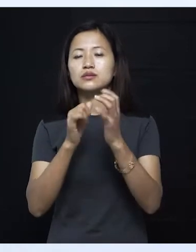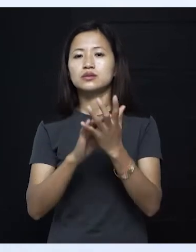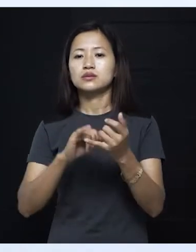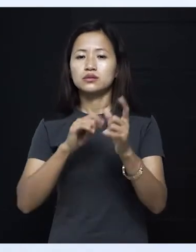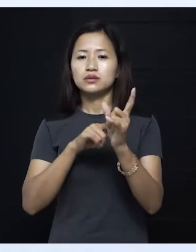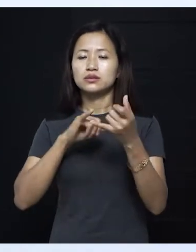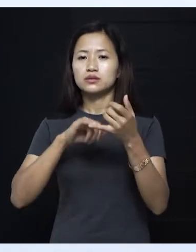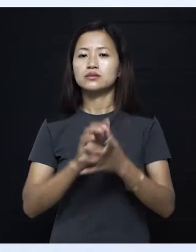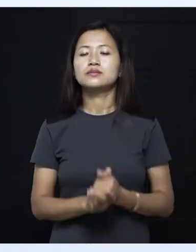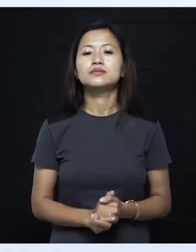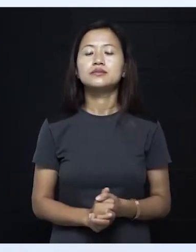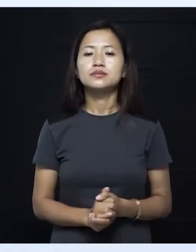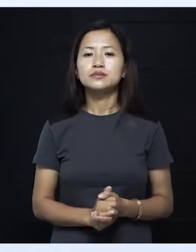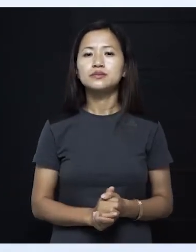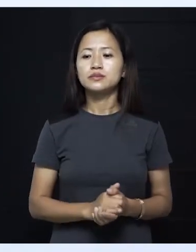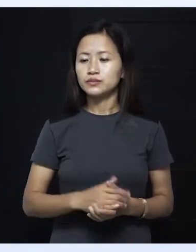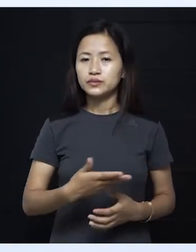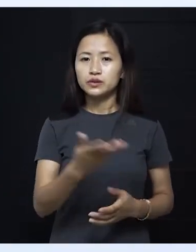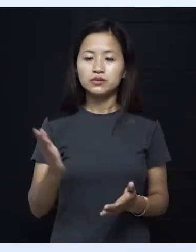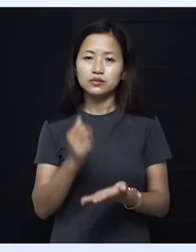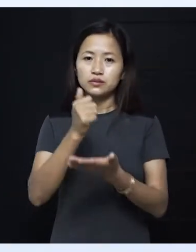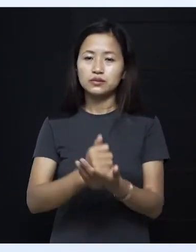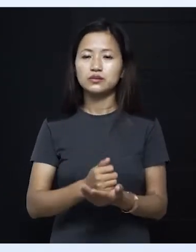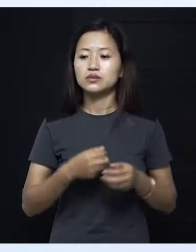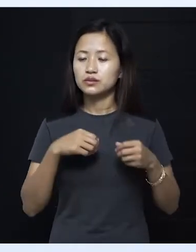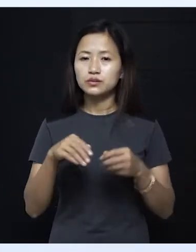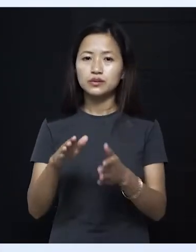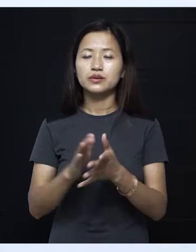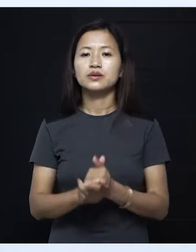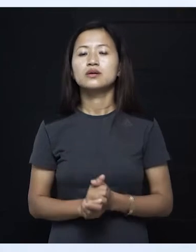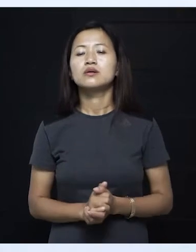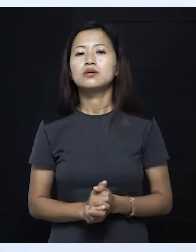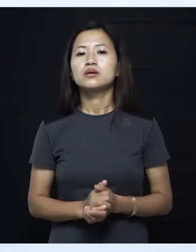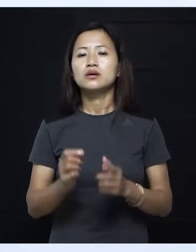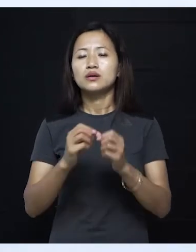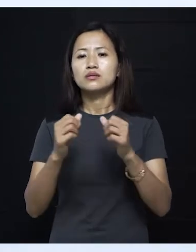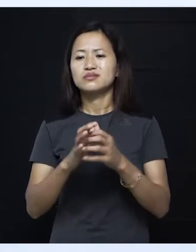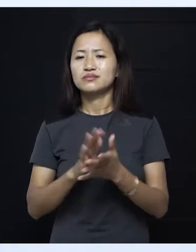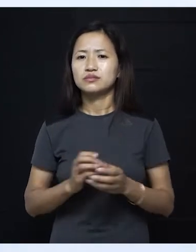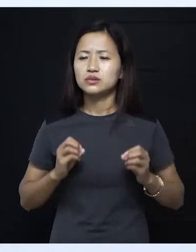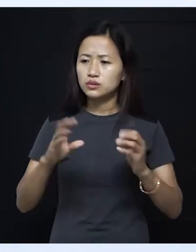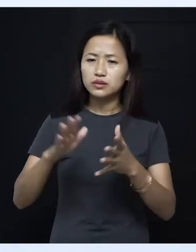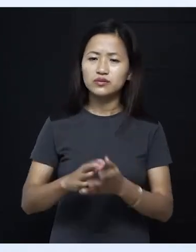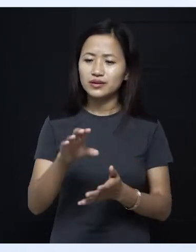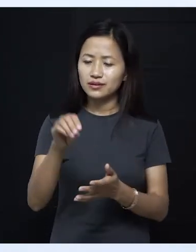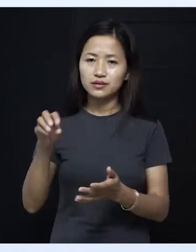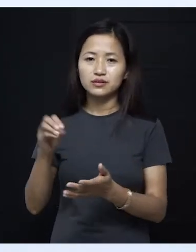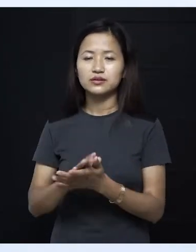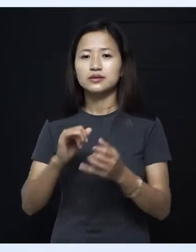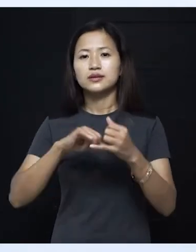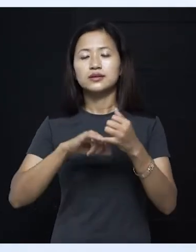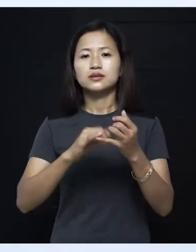zamindari system. Then they also decided to do away, they decided to abolish, we call it as